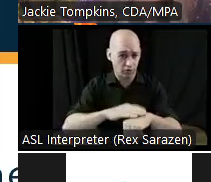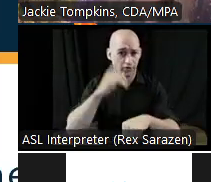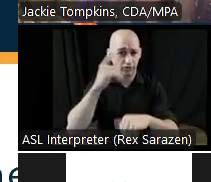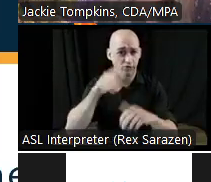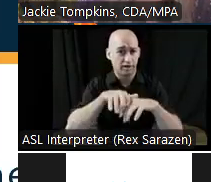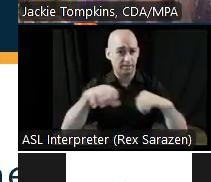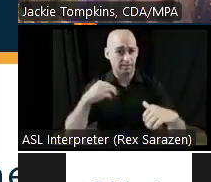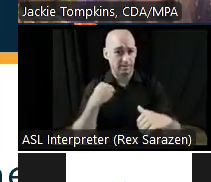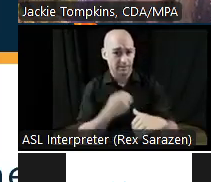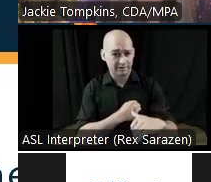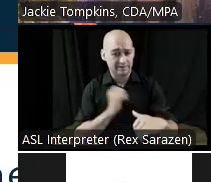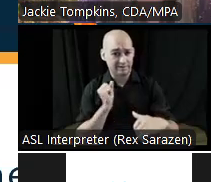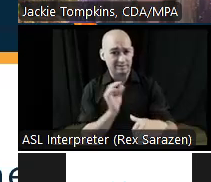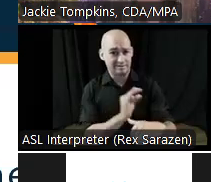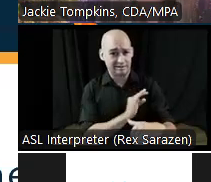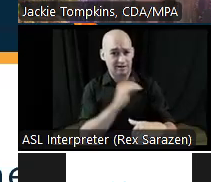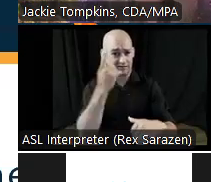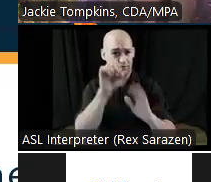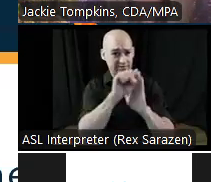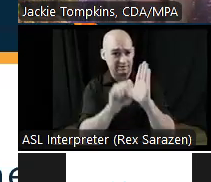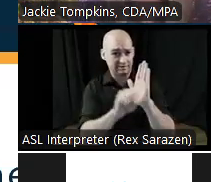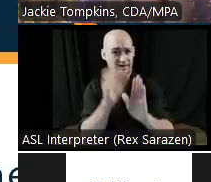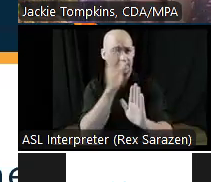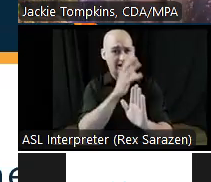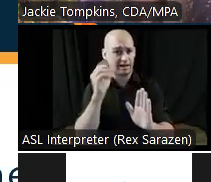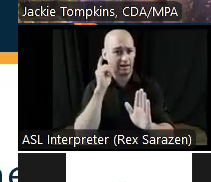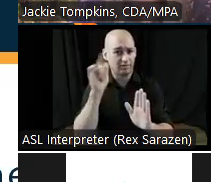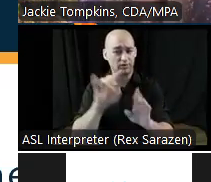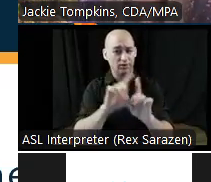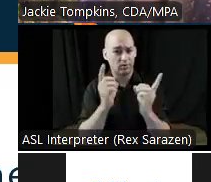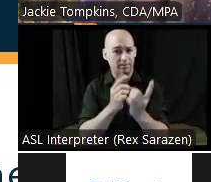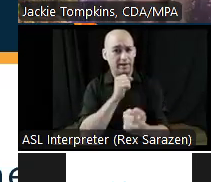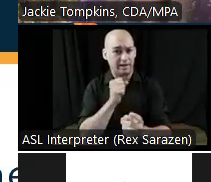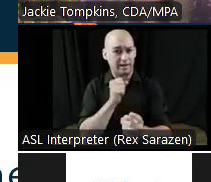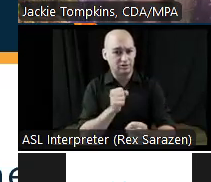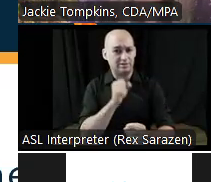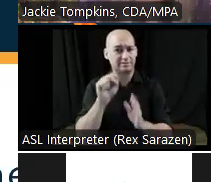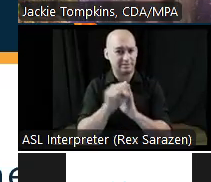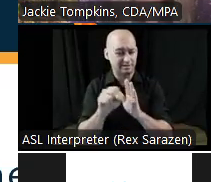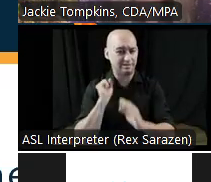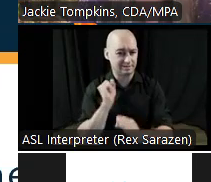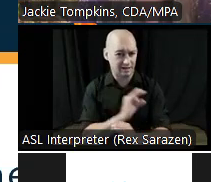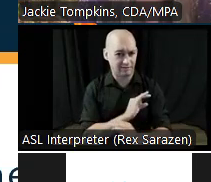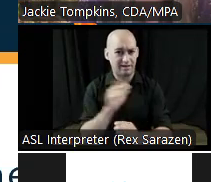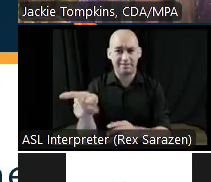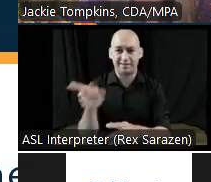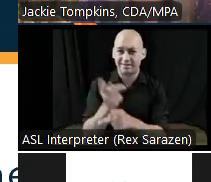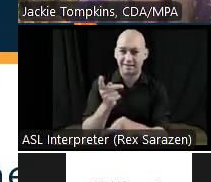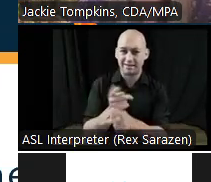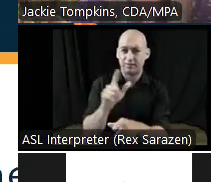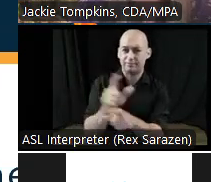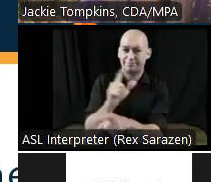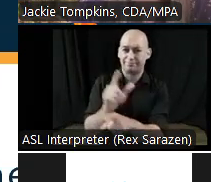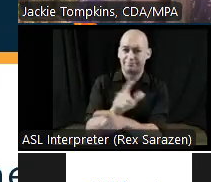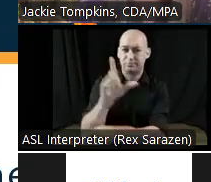state staff, as well as the California Department of Aging staff who are handling the logistics, as well as the invited guests who